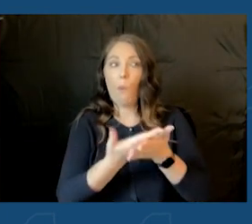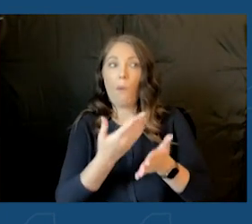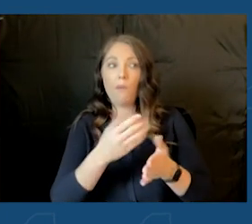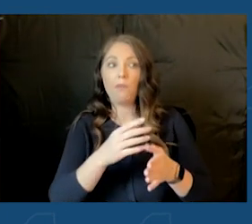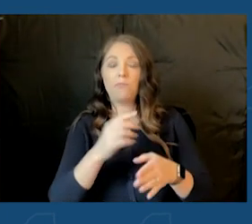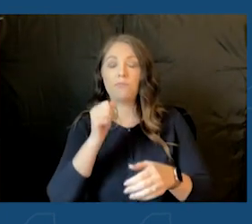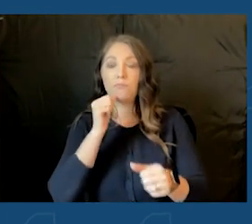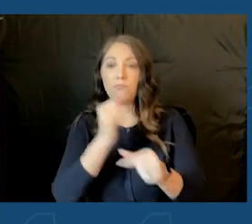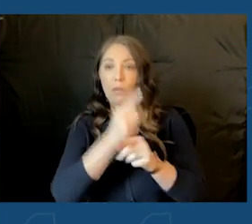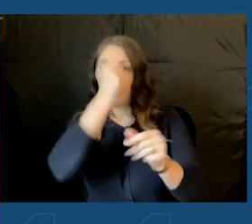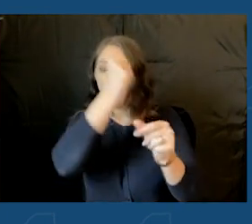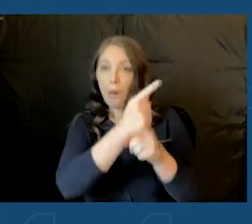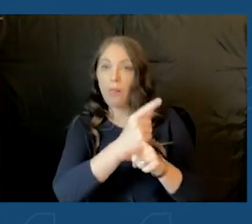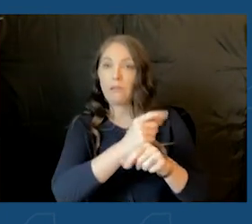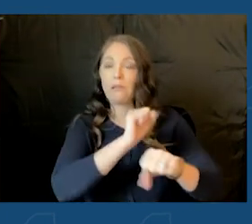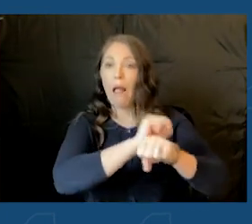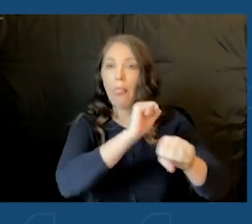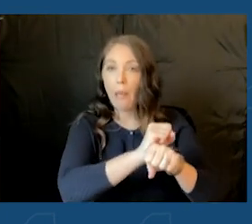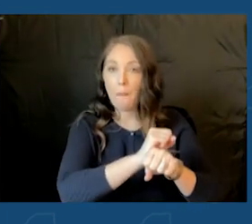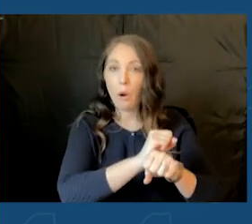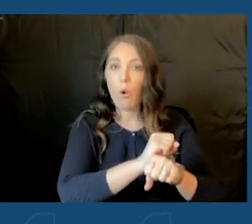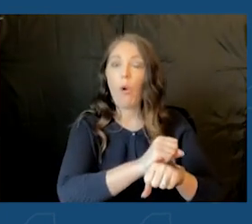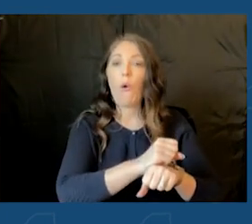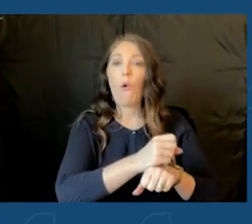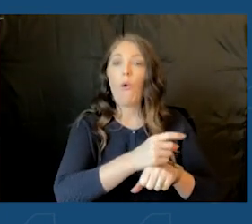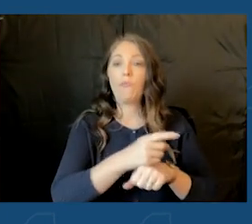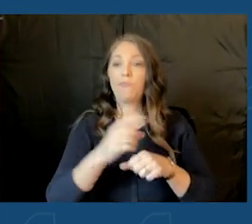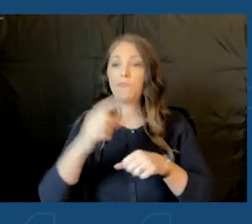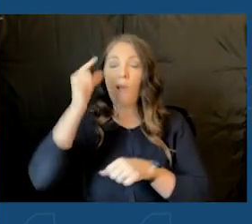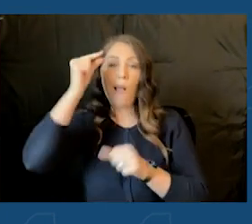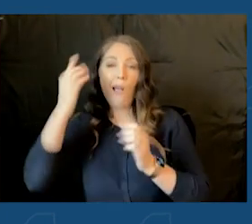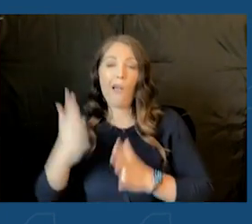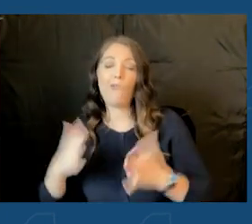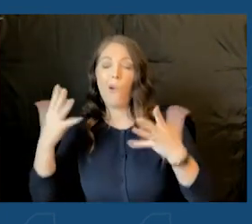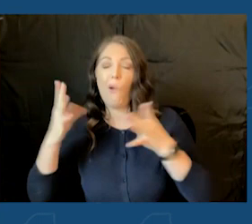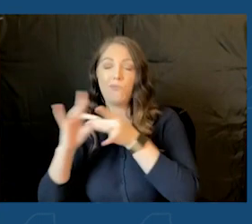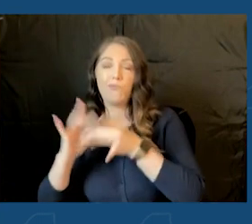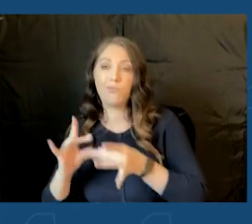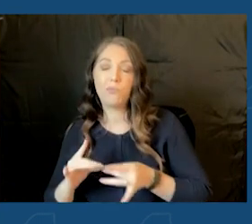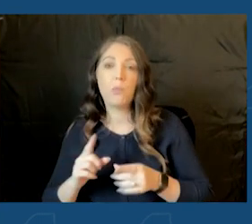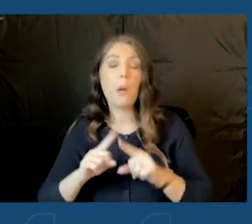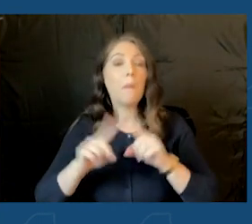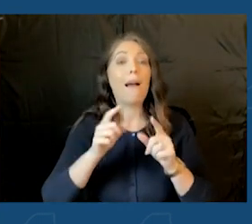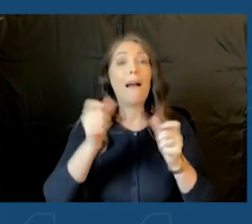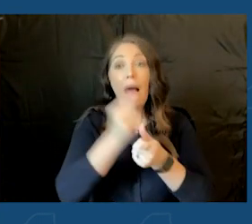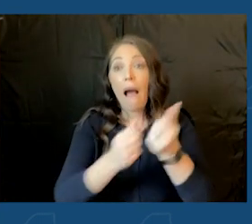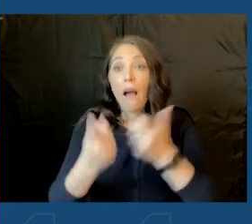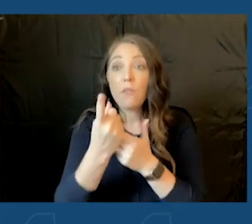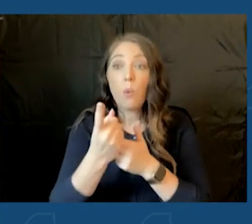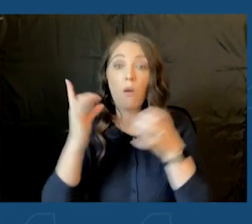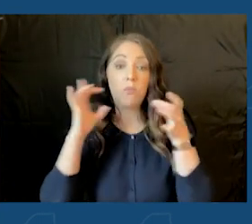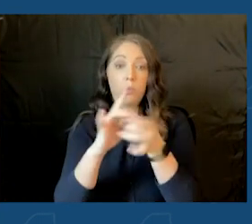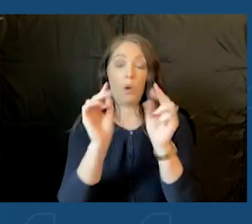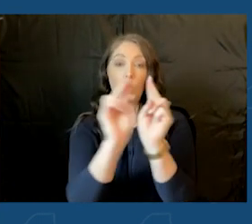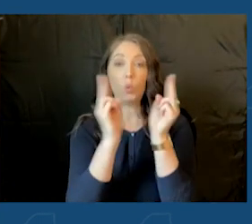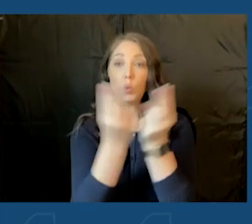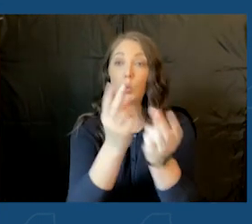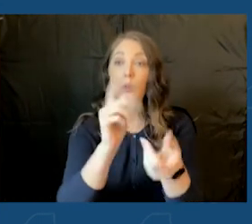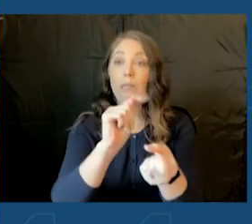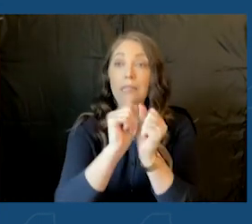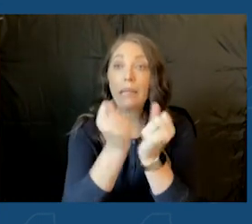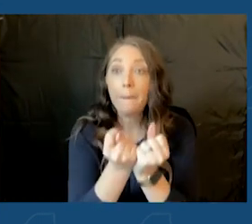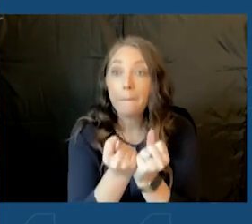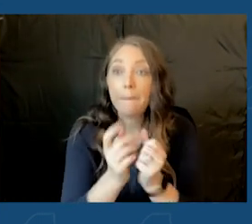mentioned many of them, so I'm not going to be repetitive, but I just want to say to everybody among the union team, thank you. This